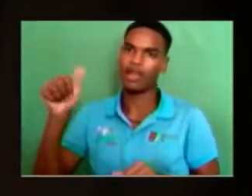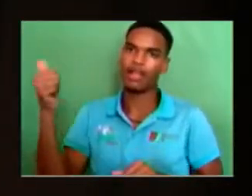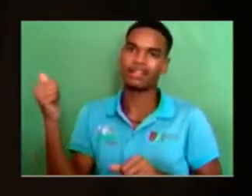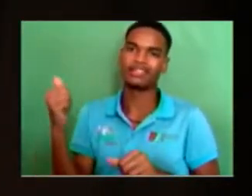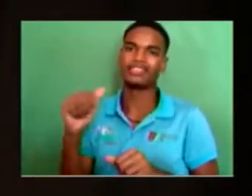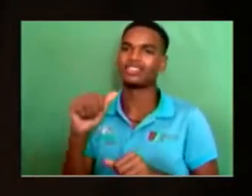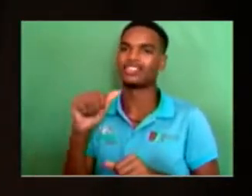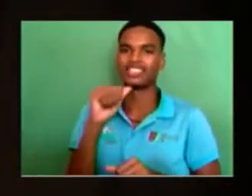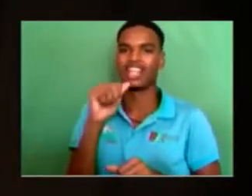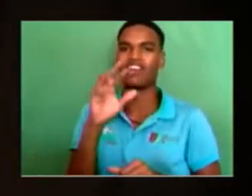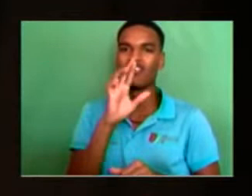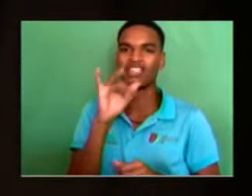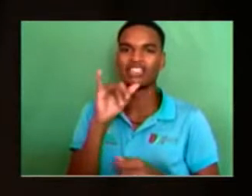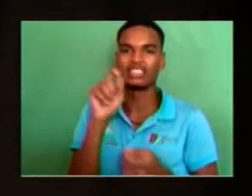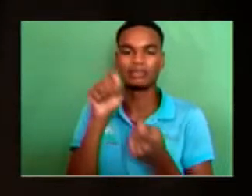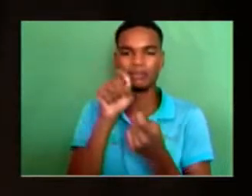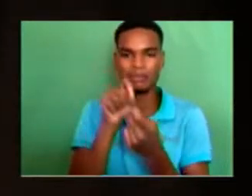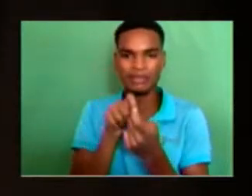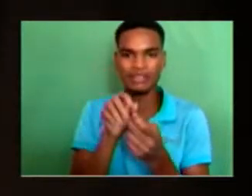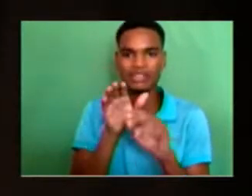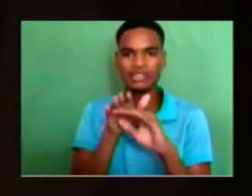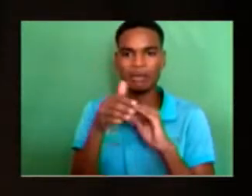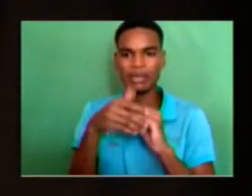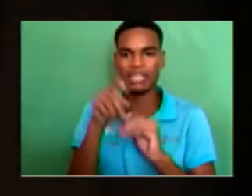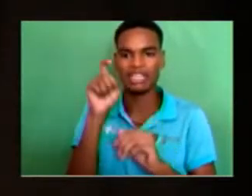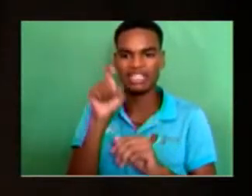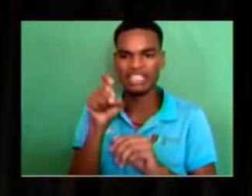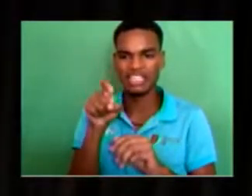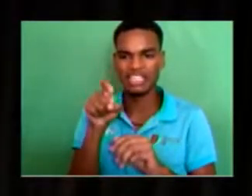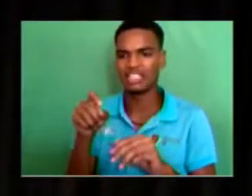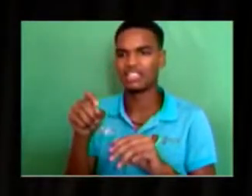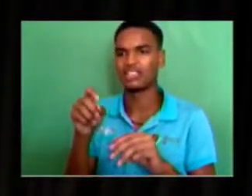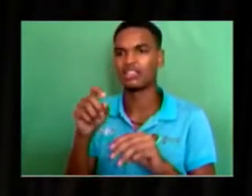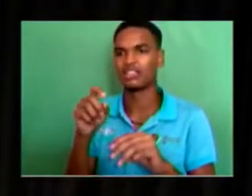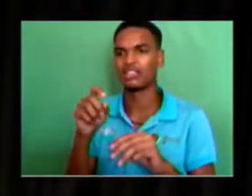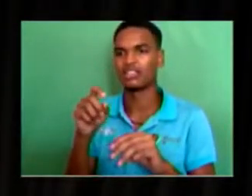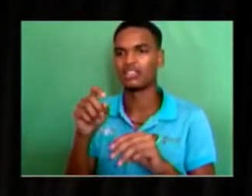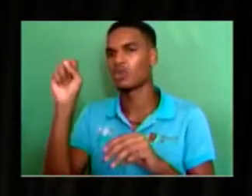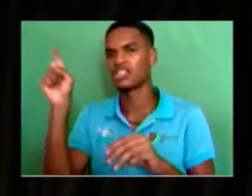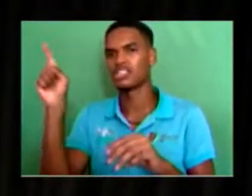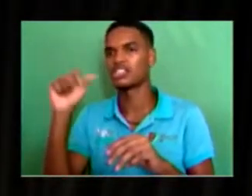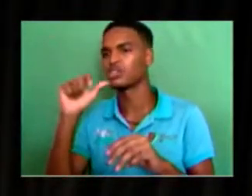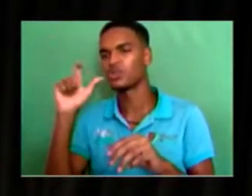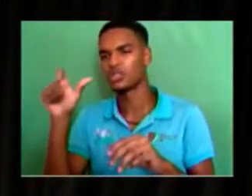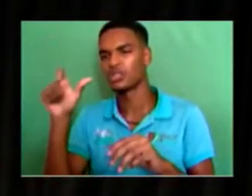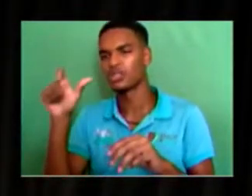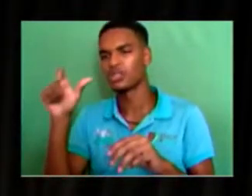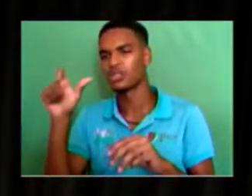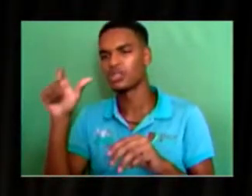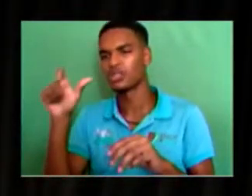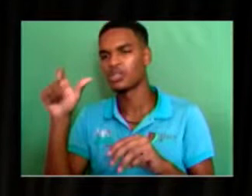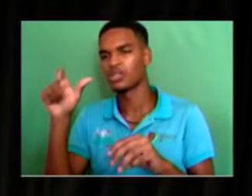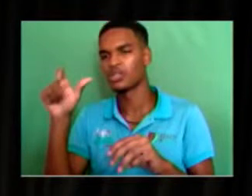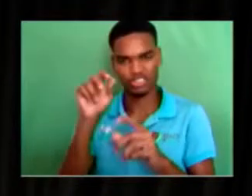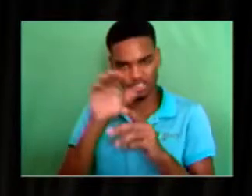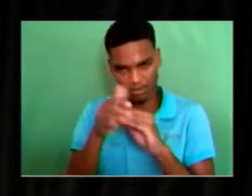unique that Jamaica may need that other parts of the US might need. I think at a price point that's similar, I would say.